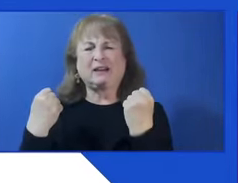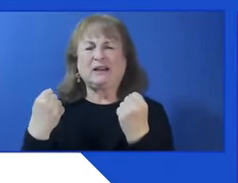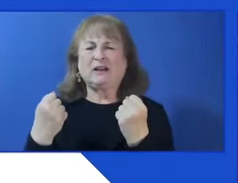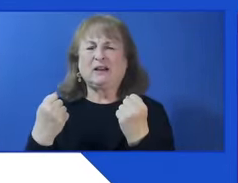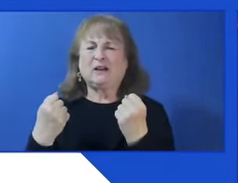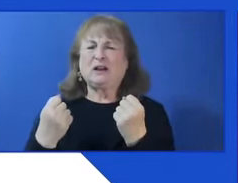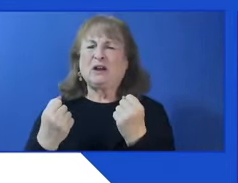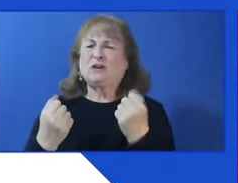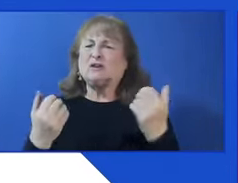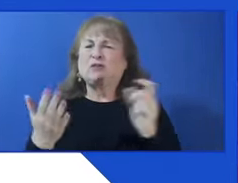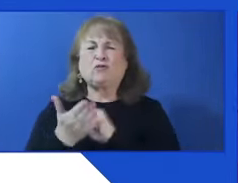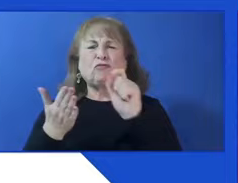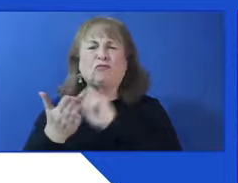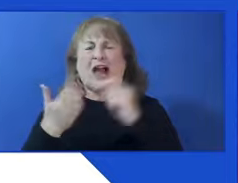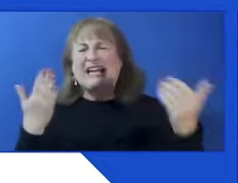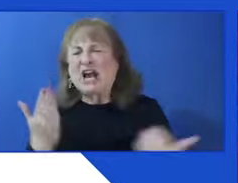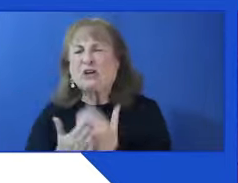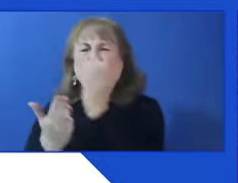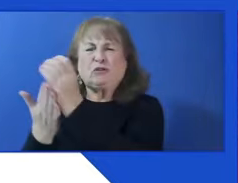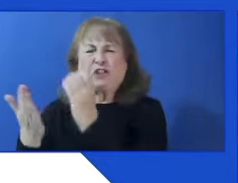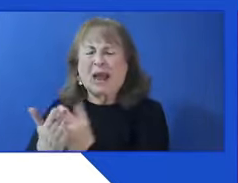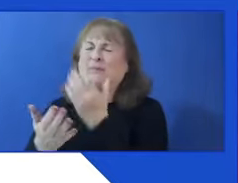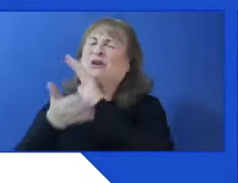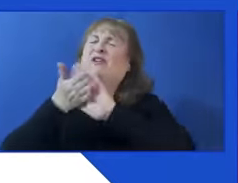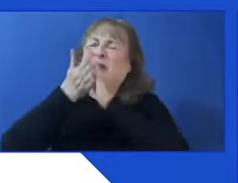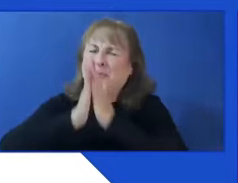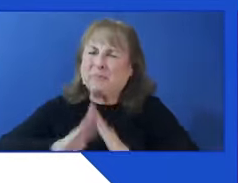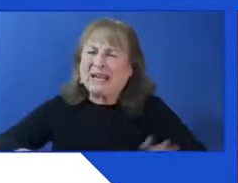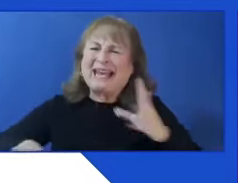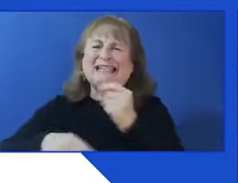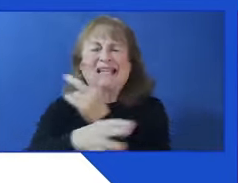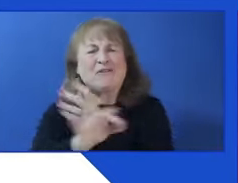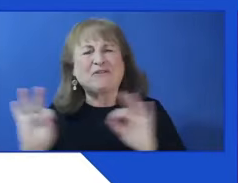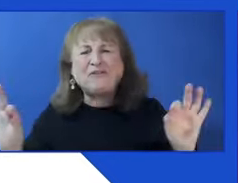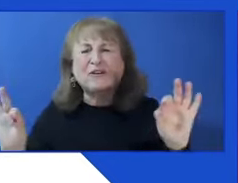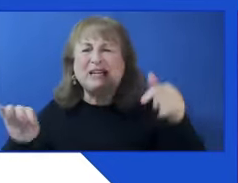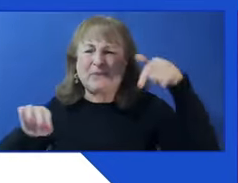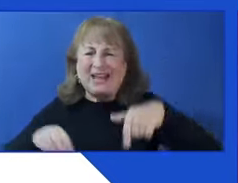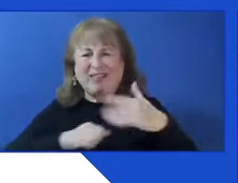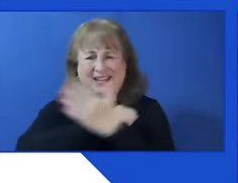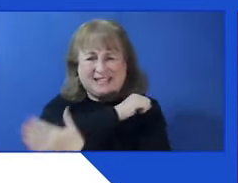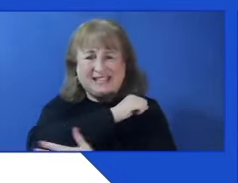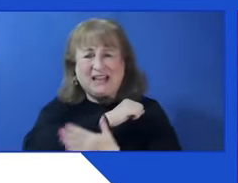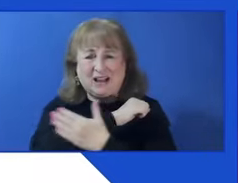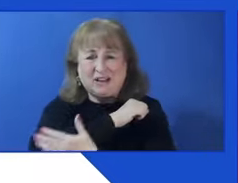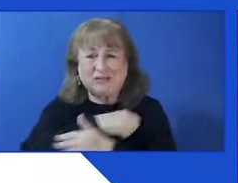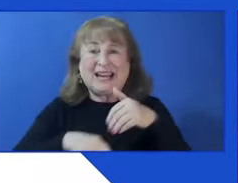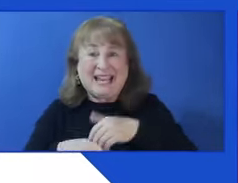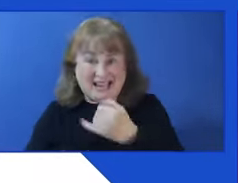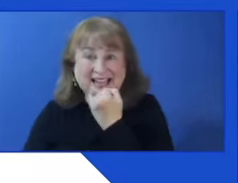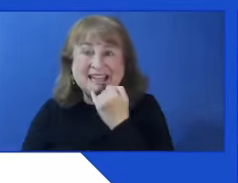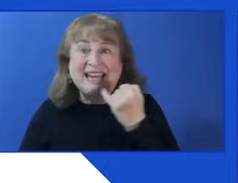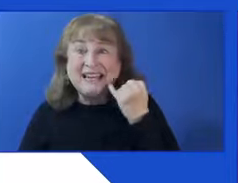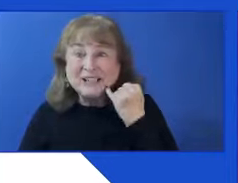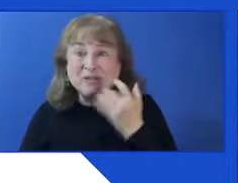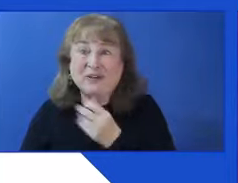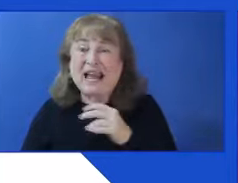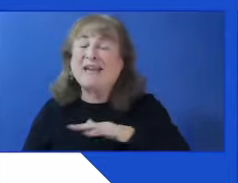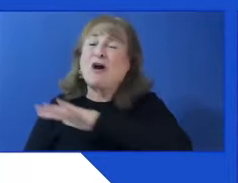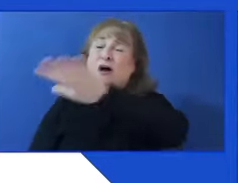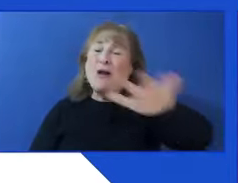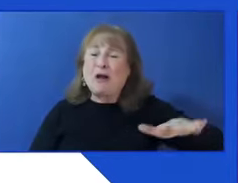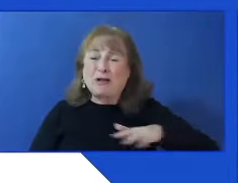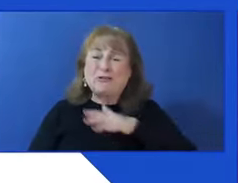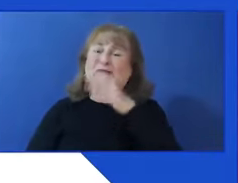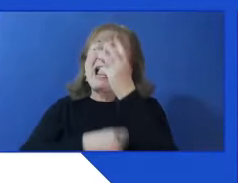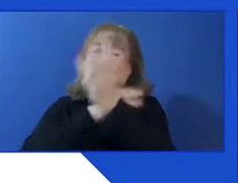new chapter of peace and freedom in this nation, in Israel, and around the